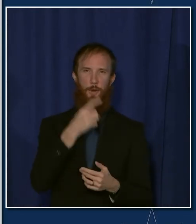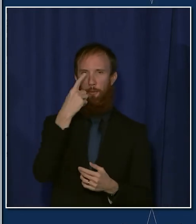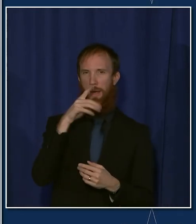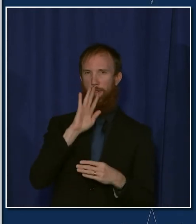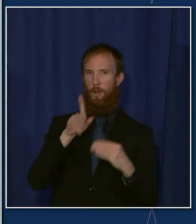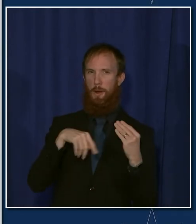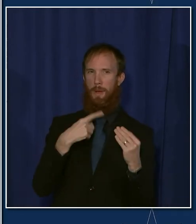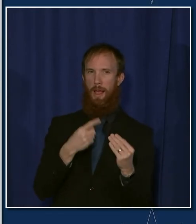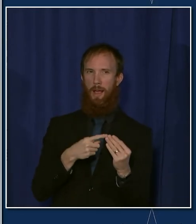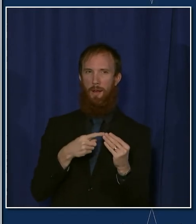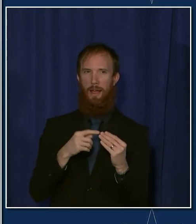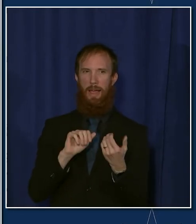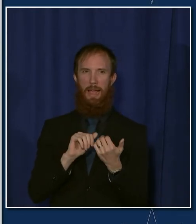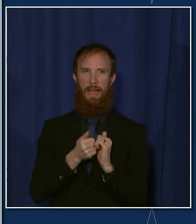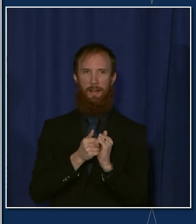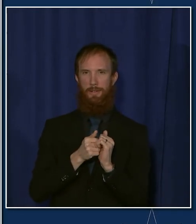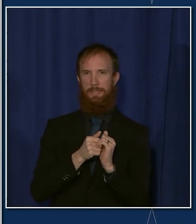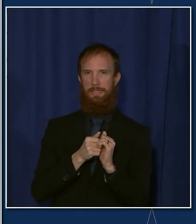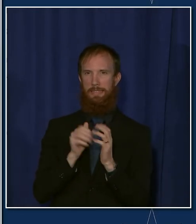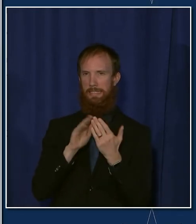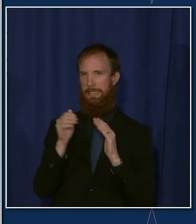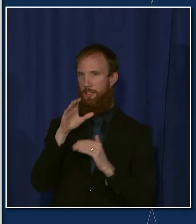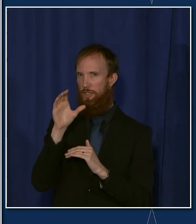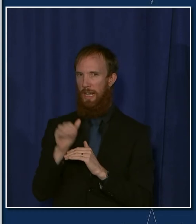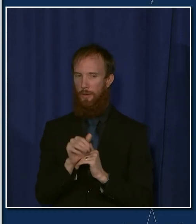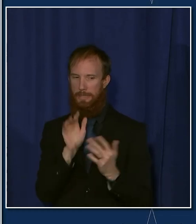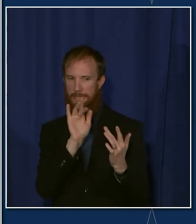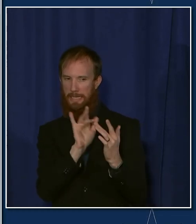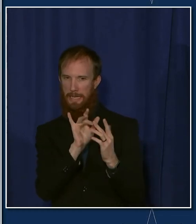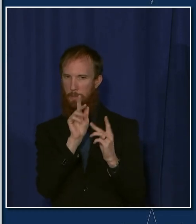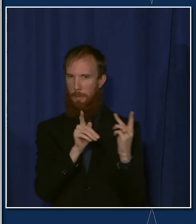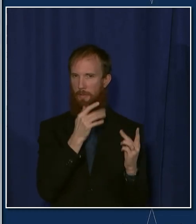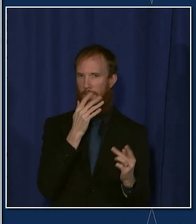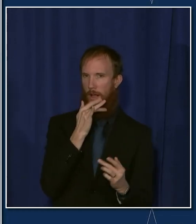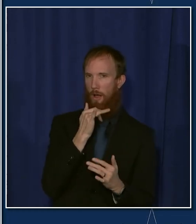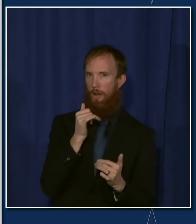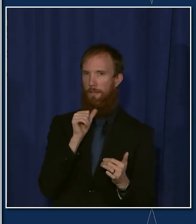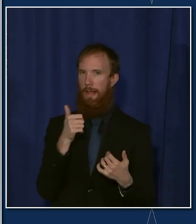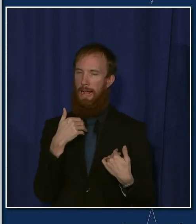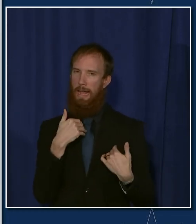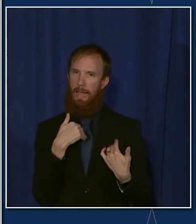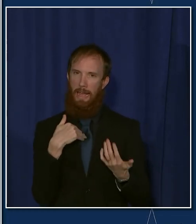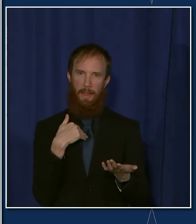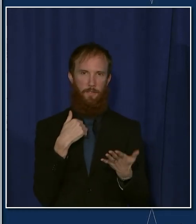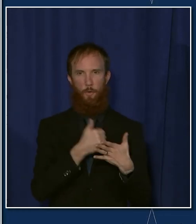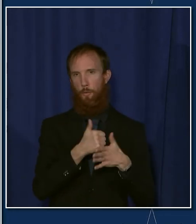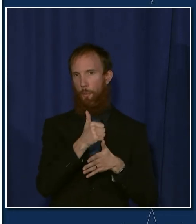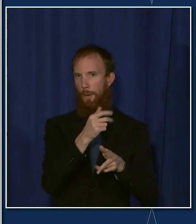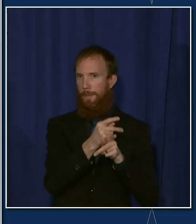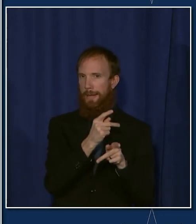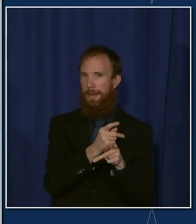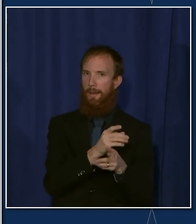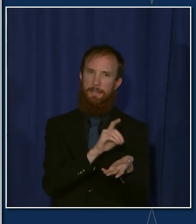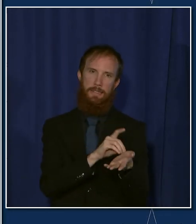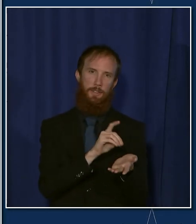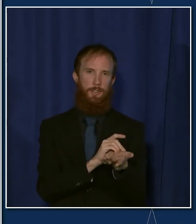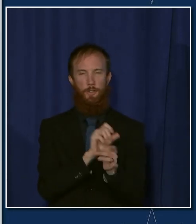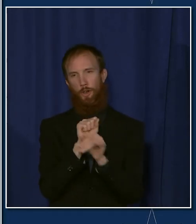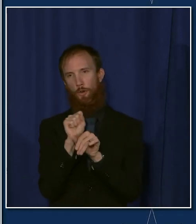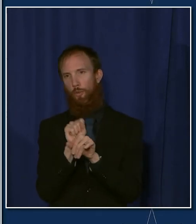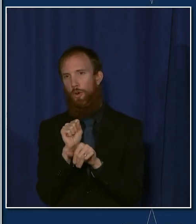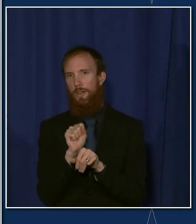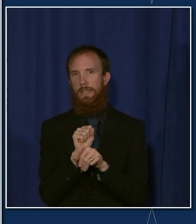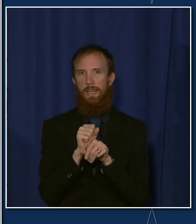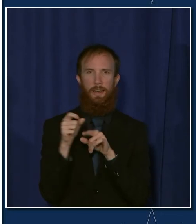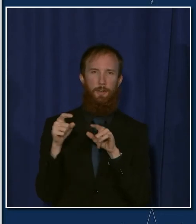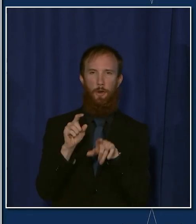city's reaching out to people of color, especially people without primary care physicians, people who are working during the business hours during